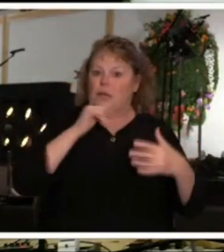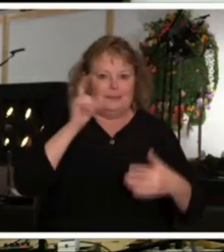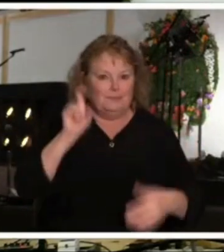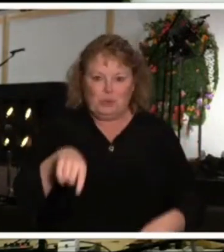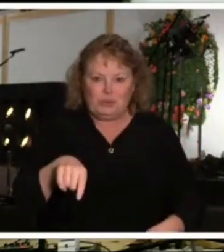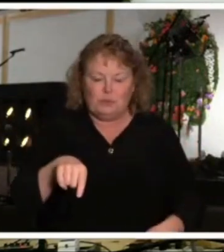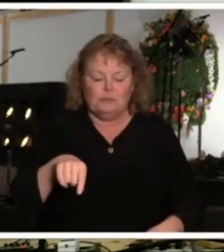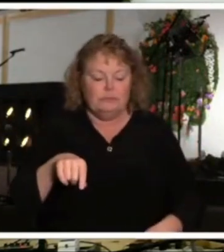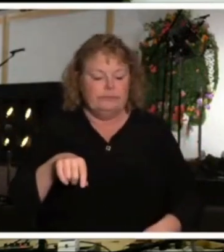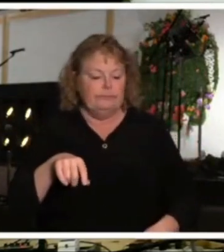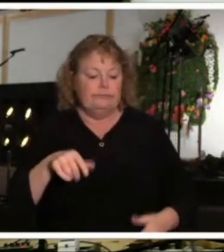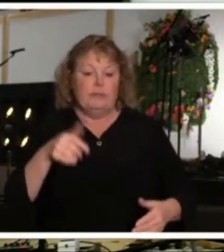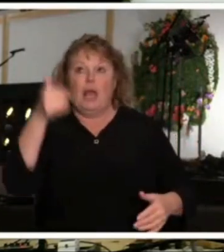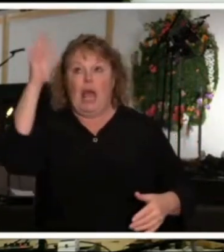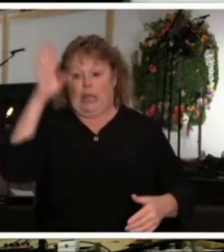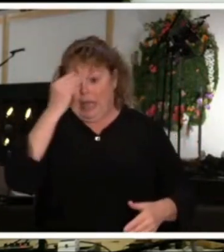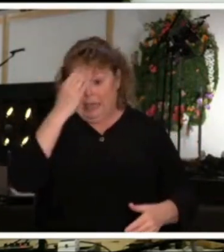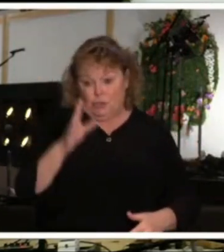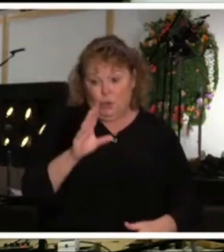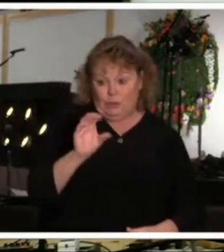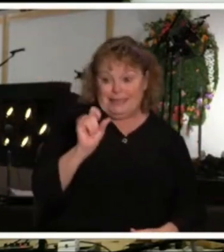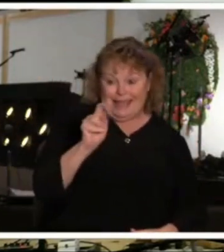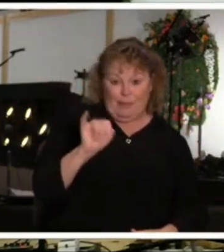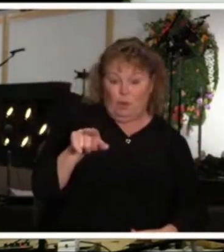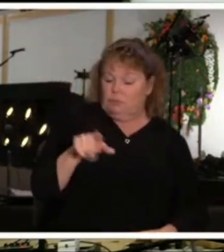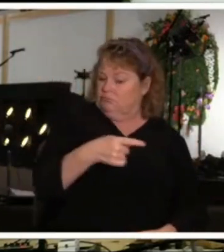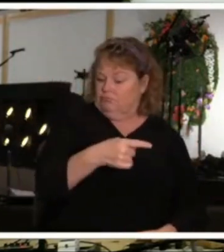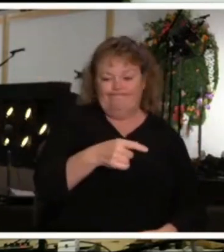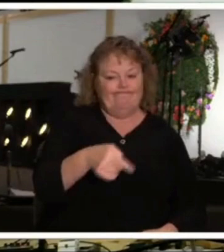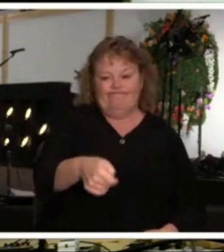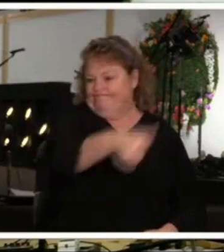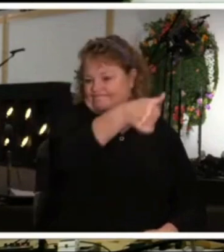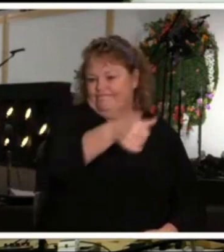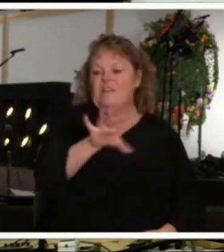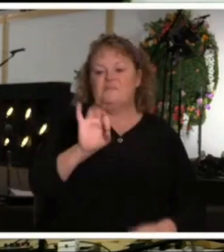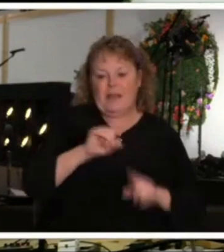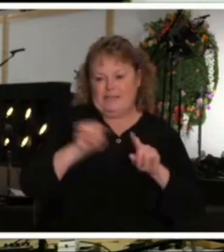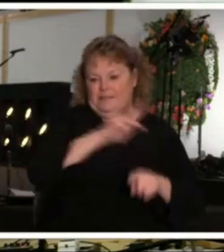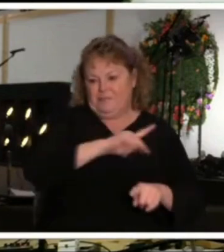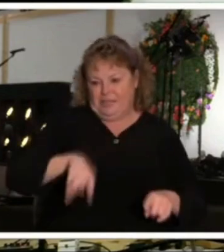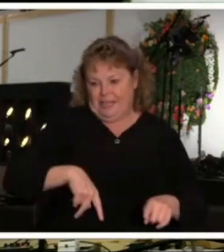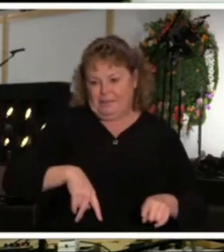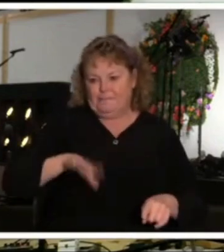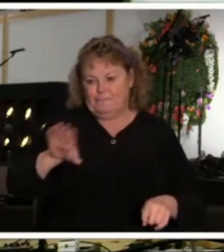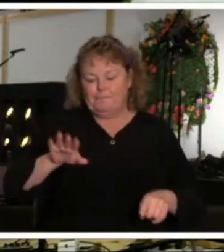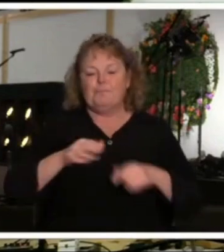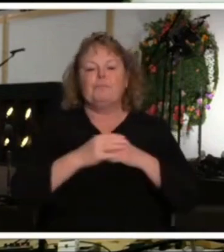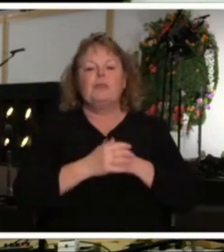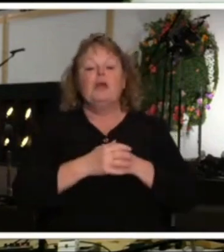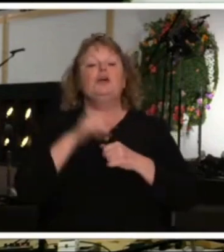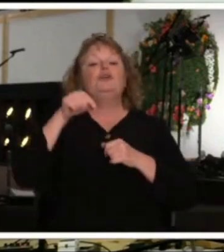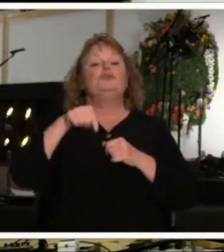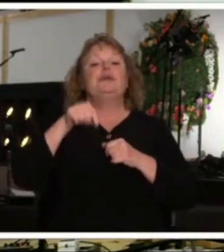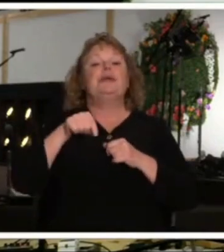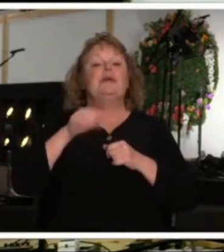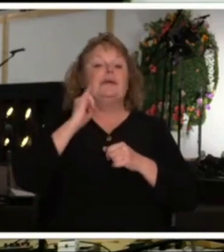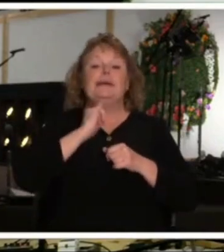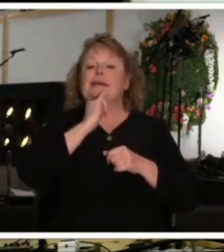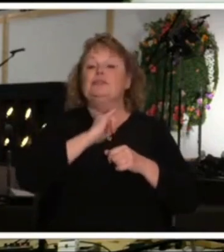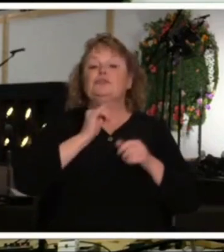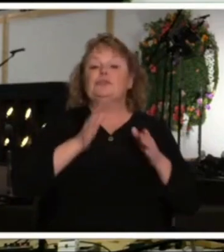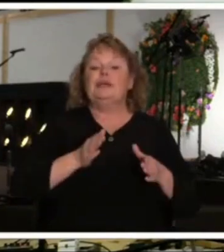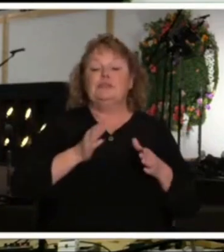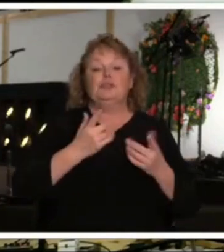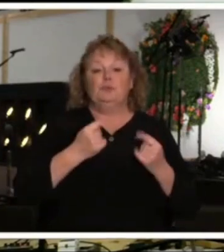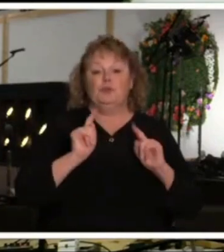context here. 1 Samuel chapter 13, verses 10 through 14. The Israelites are about to go to war, and Samuel was to come and